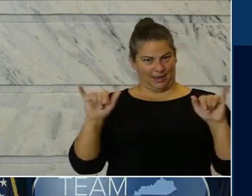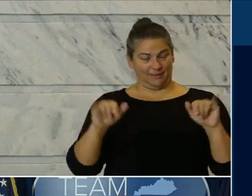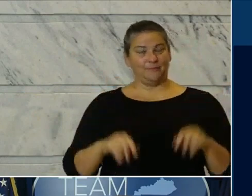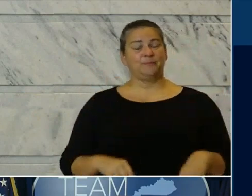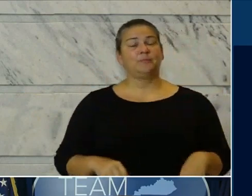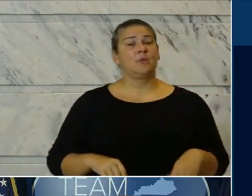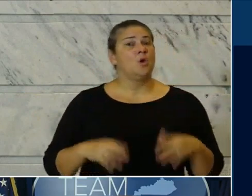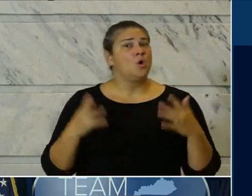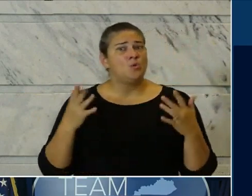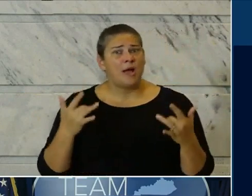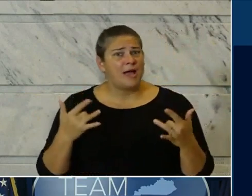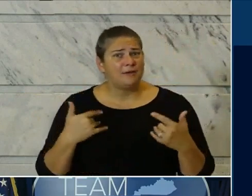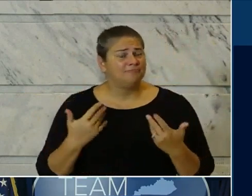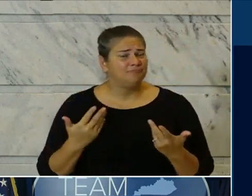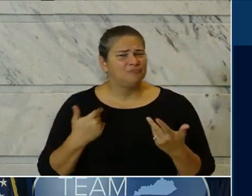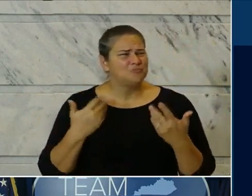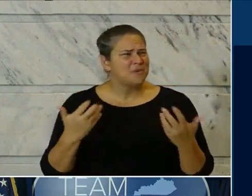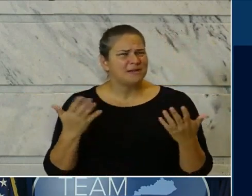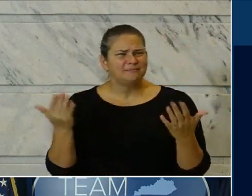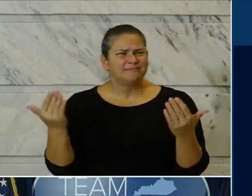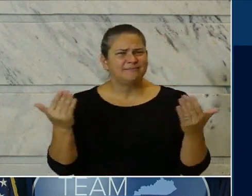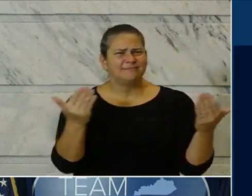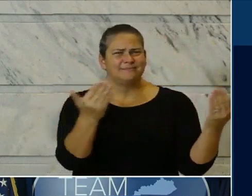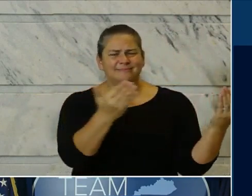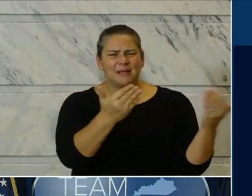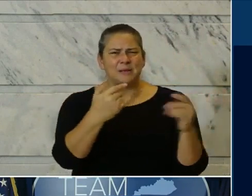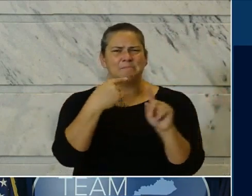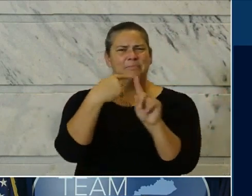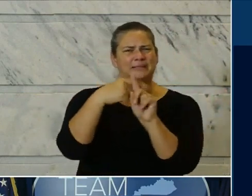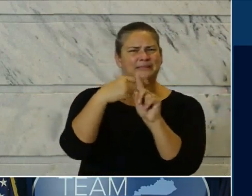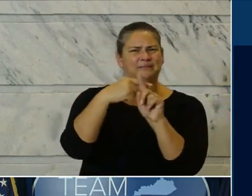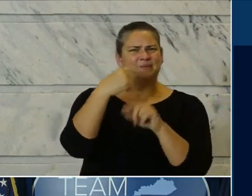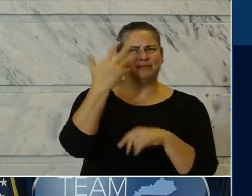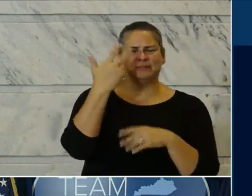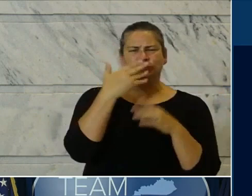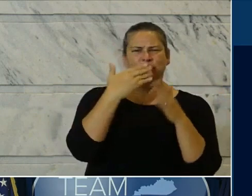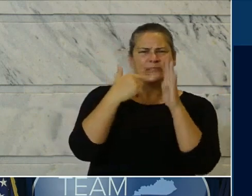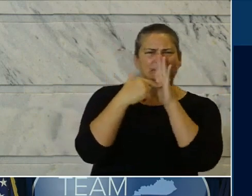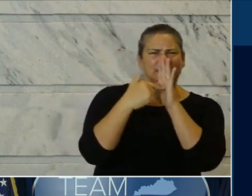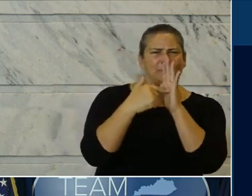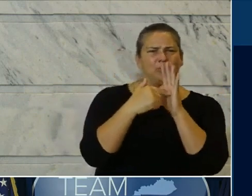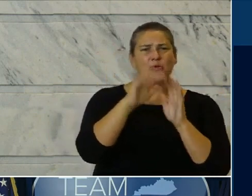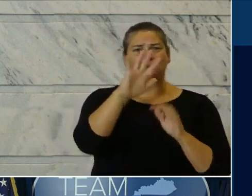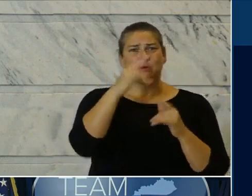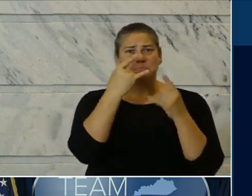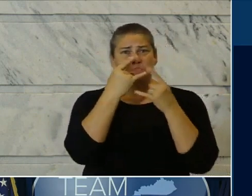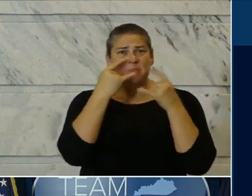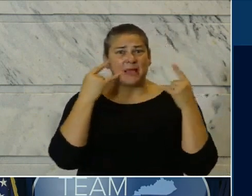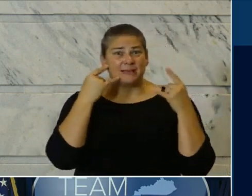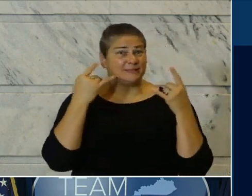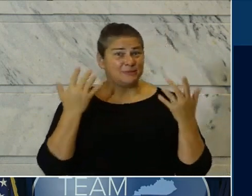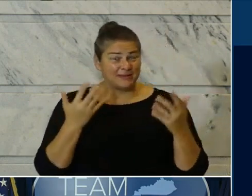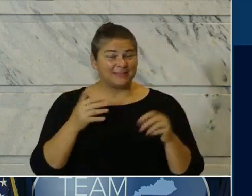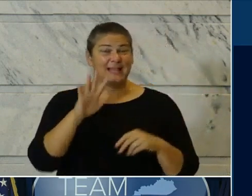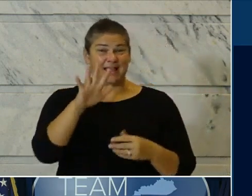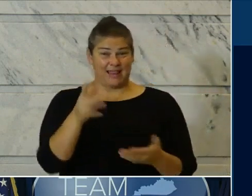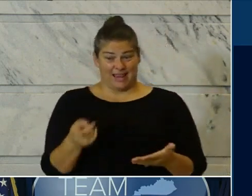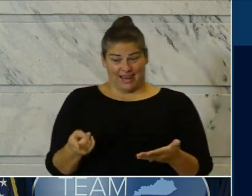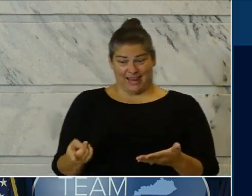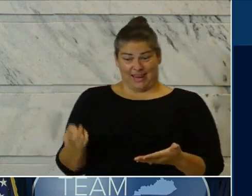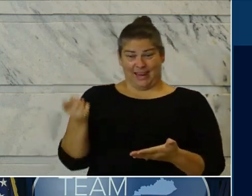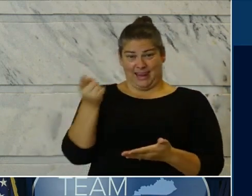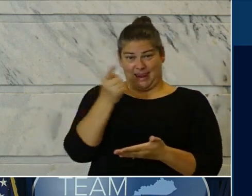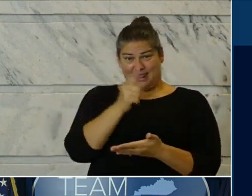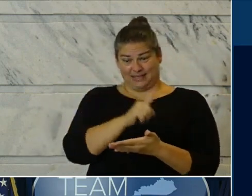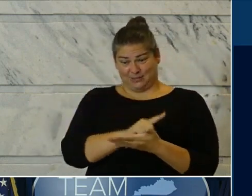we need more positive examples out there of people wearing their masks. So starting next week, it will move